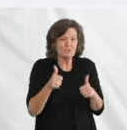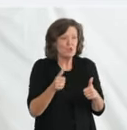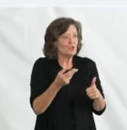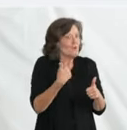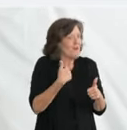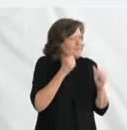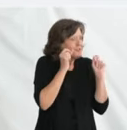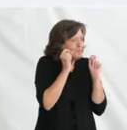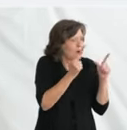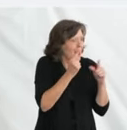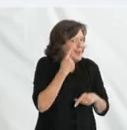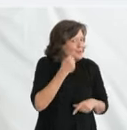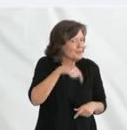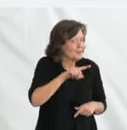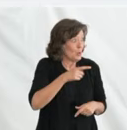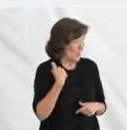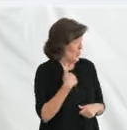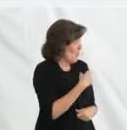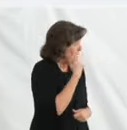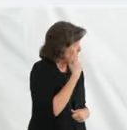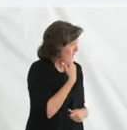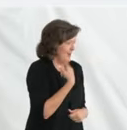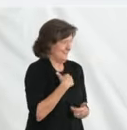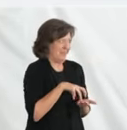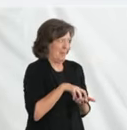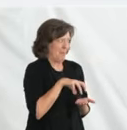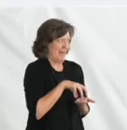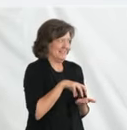were thinking, cupcakes.